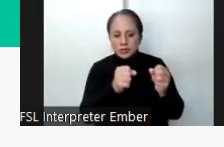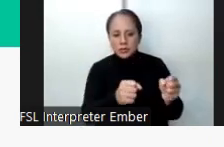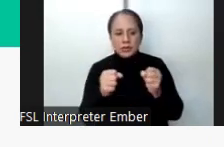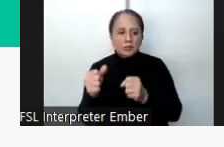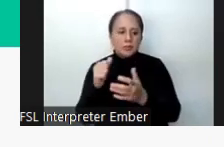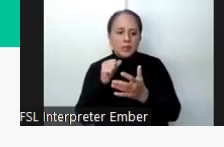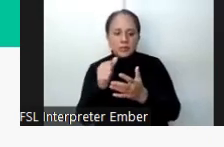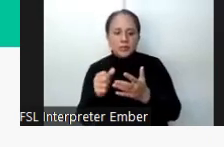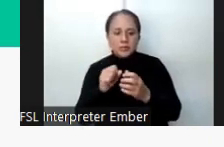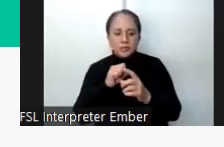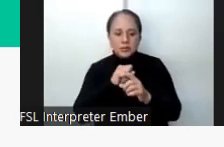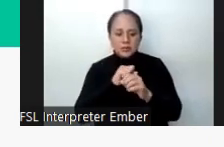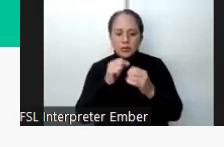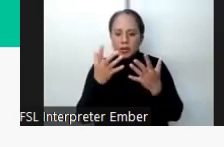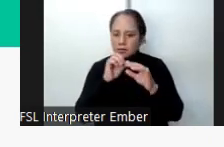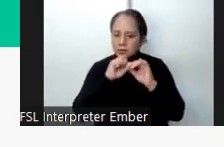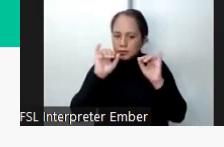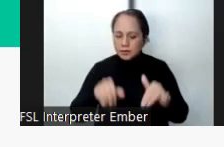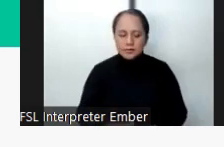may or may not be systematic.